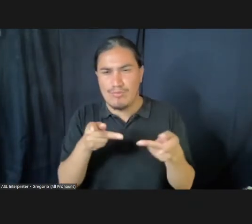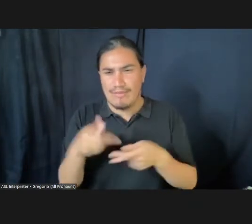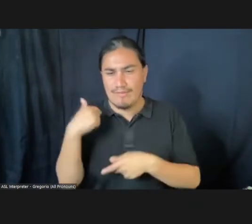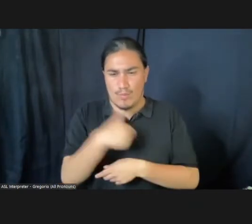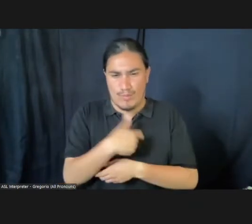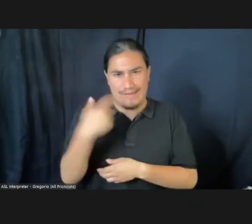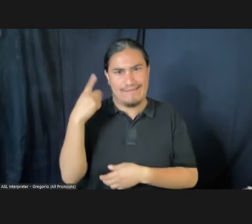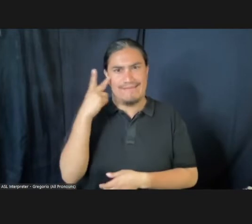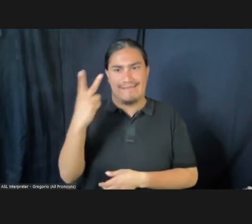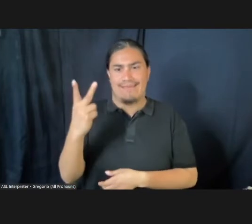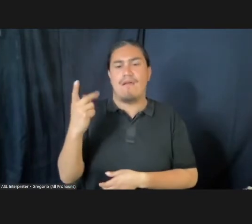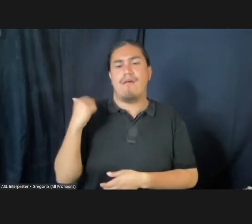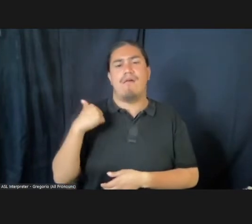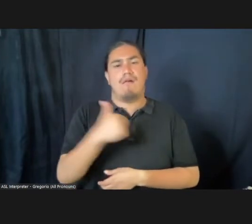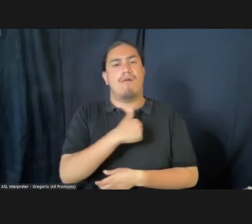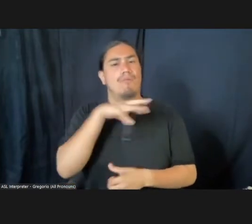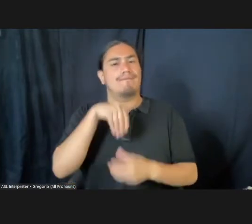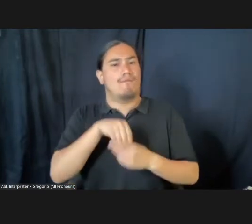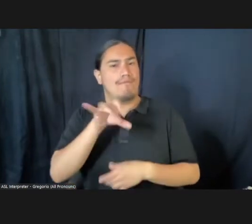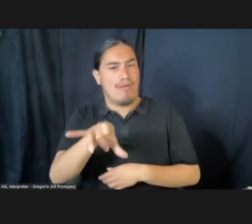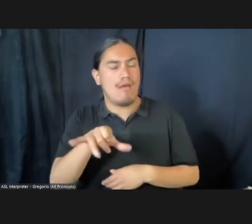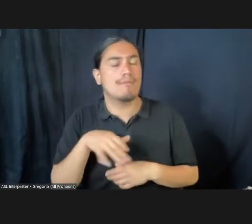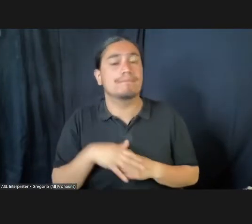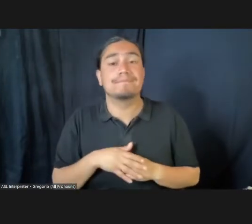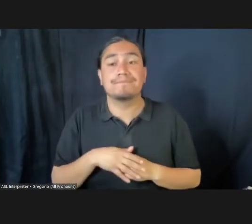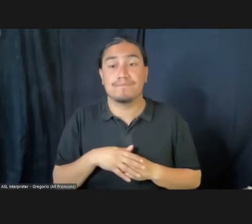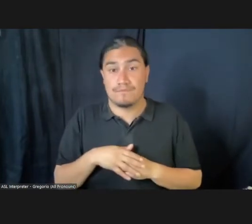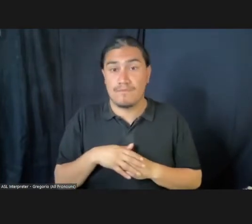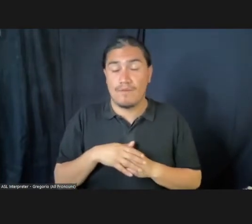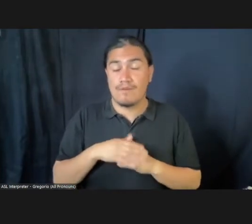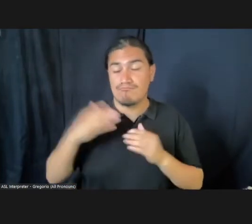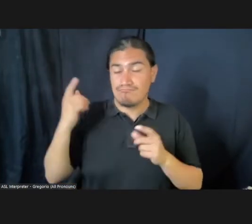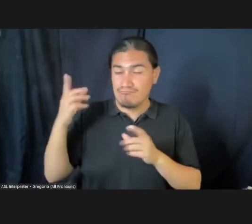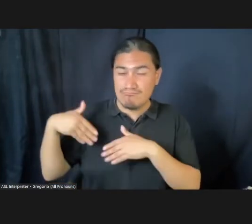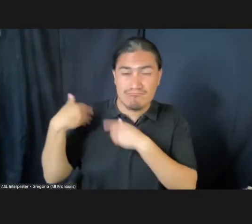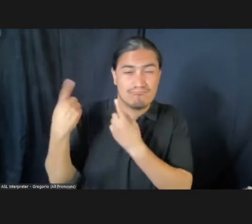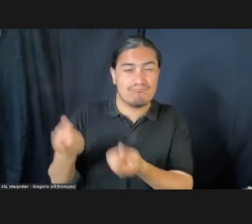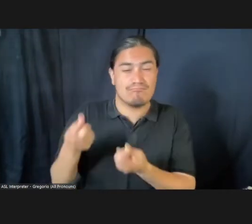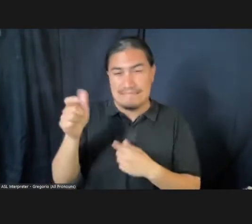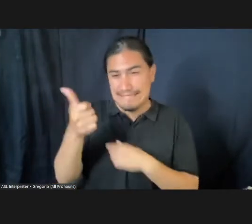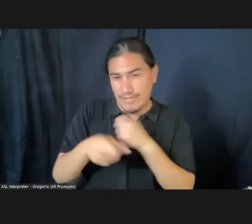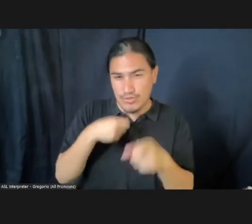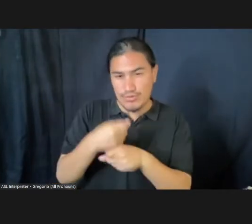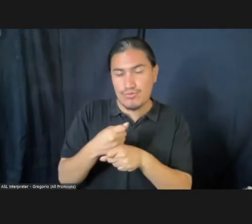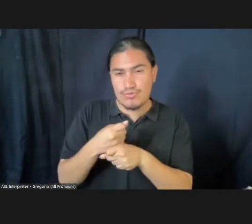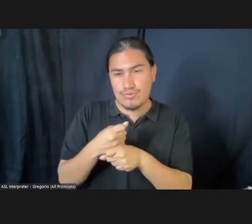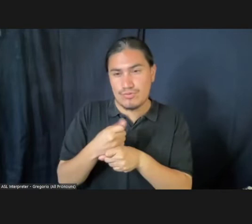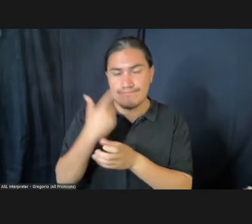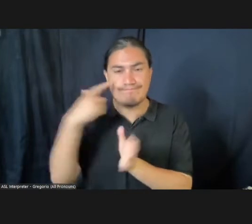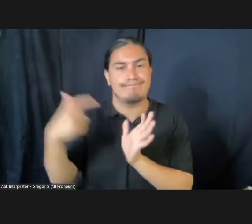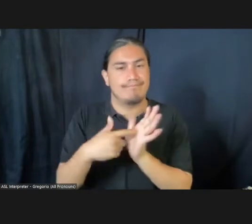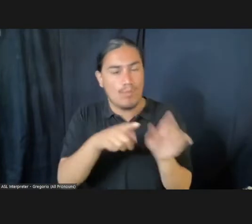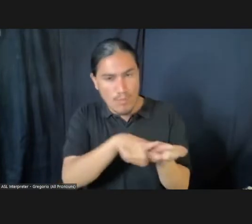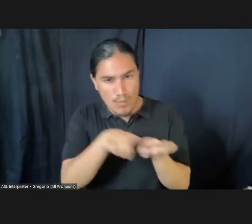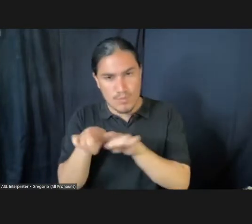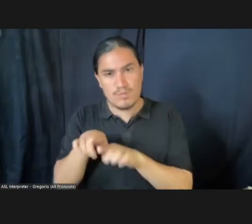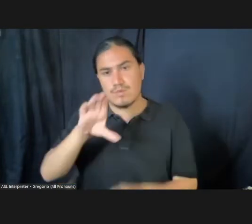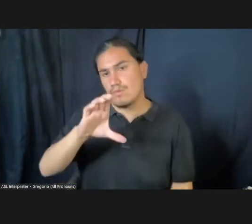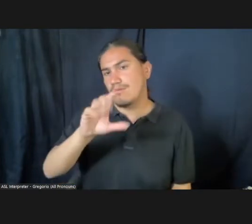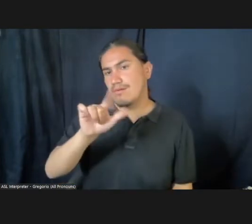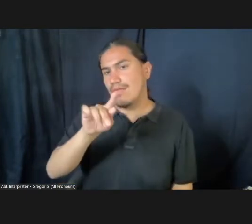now. Throughout the decade, considerations of the climate crisis began to creep